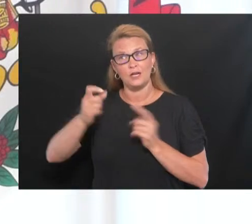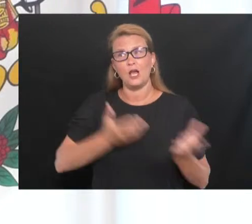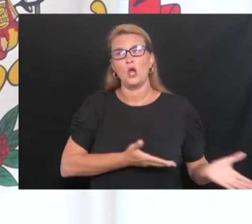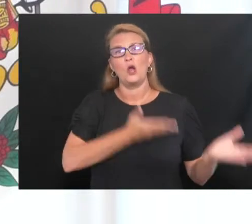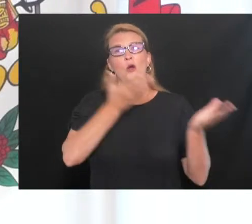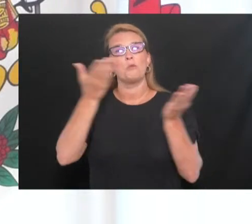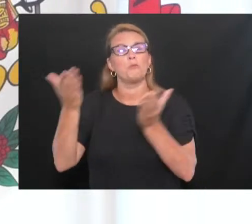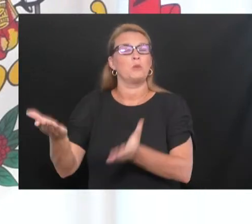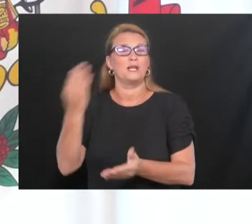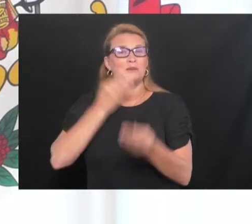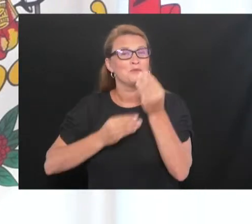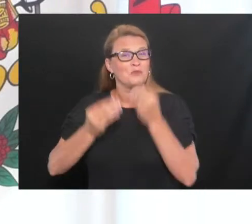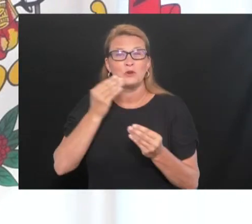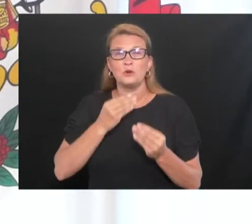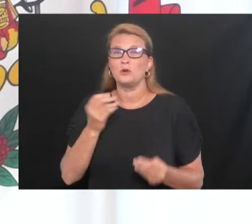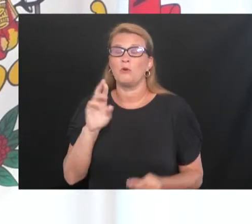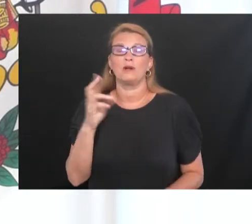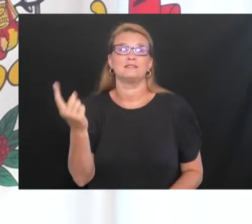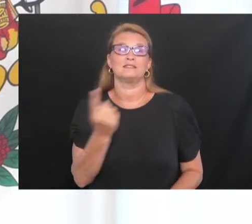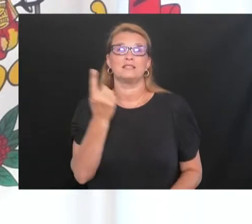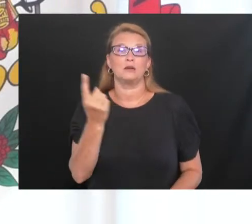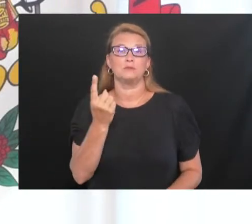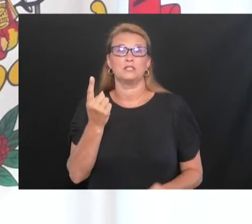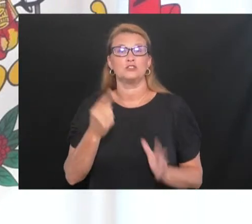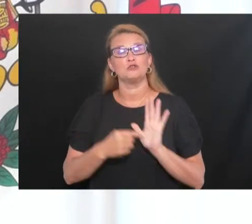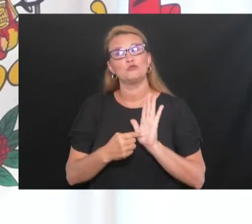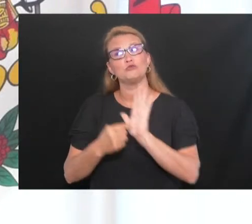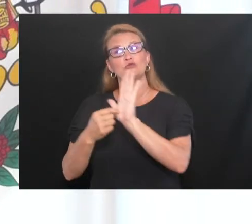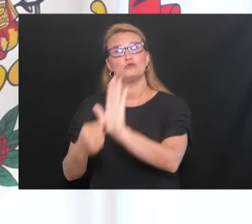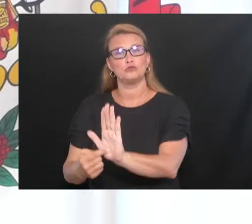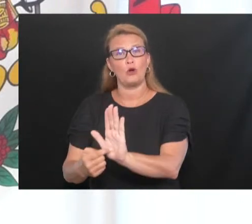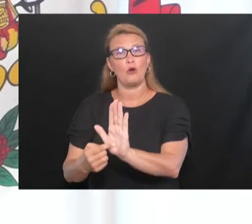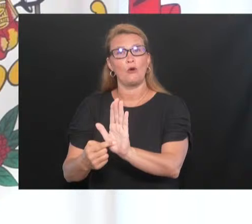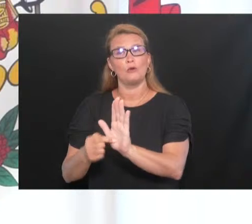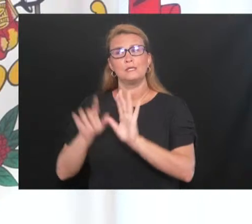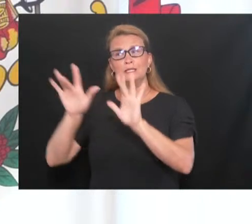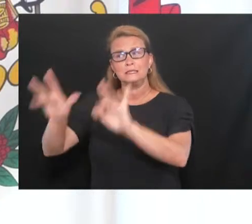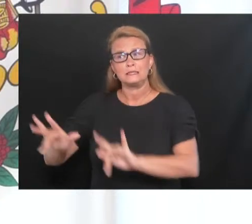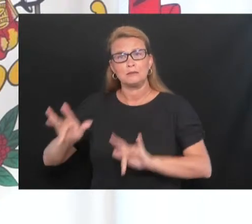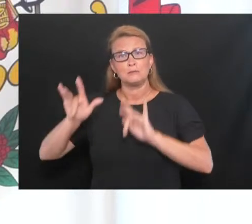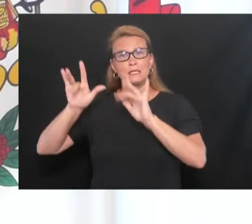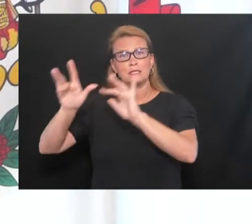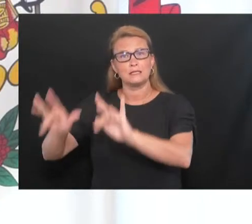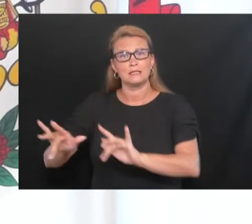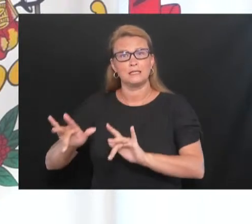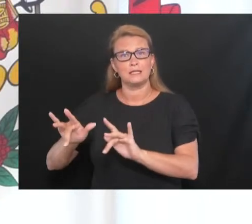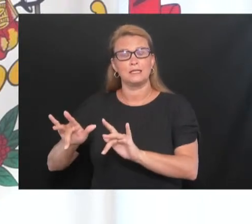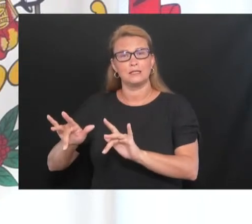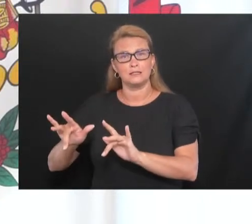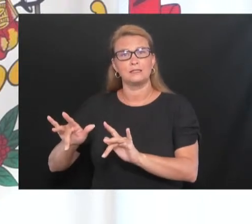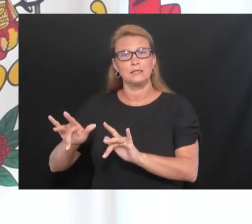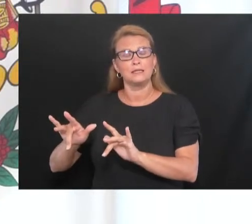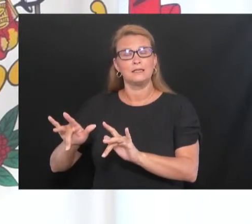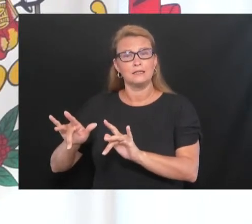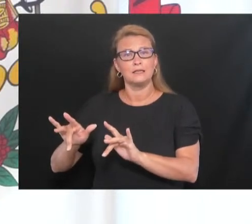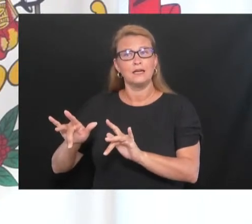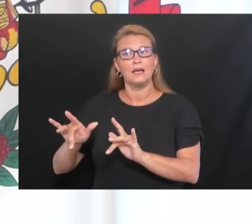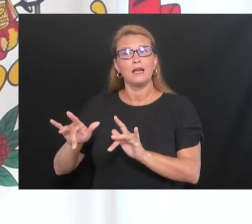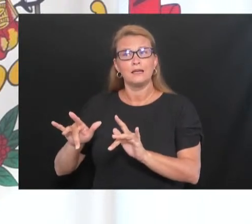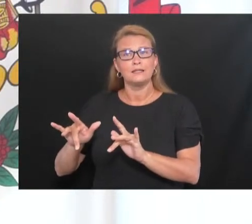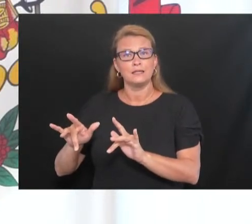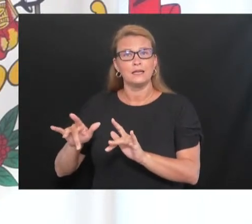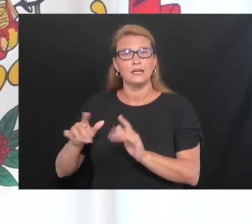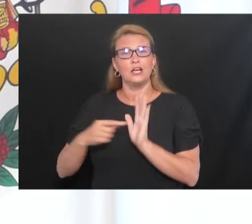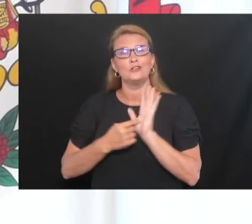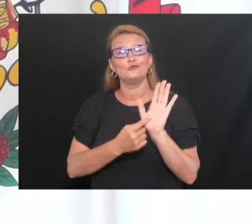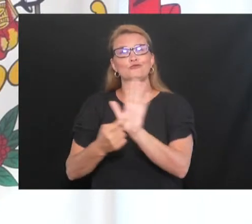do anything you can to express your regrets and everything and pass on your good feelings towards them